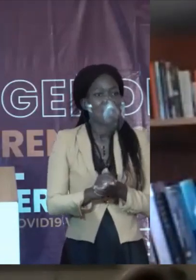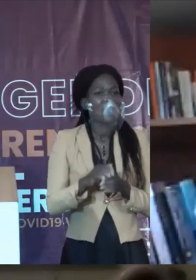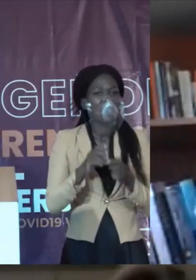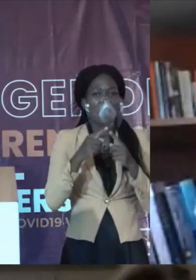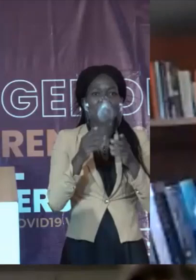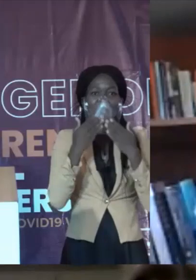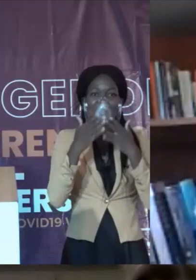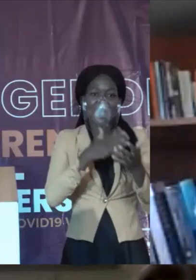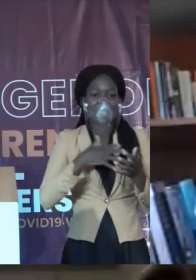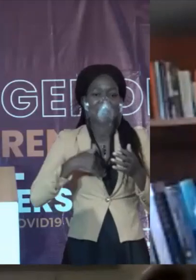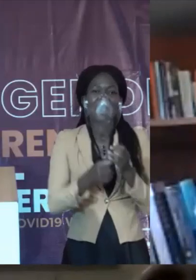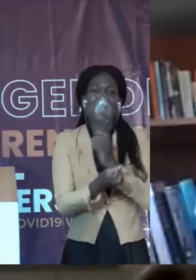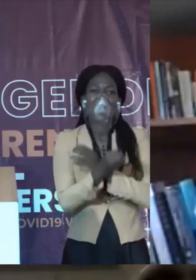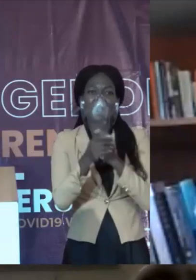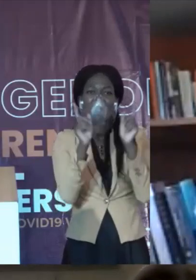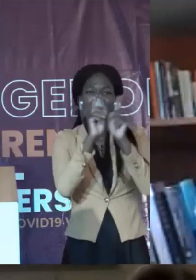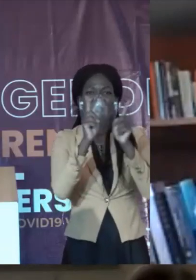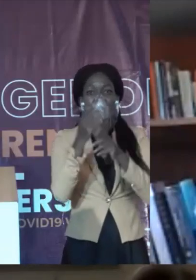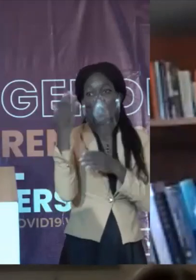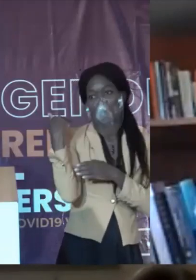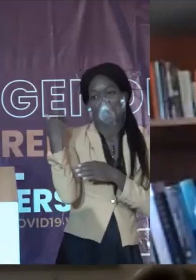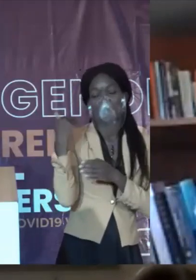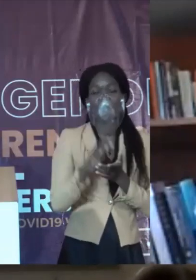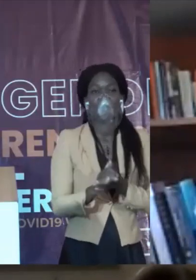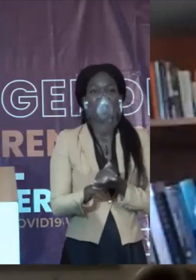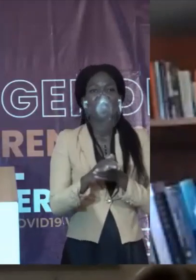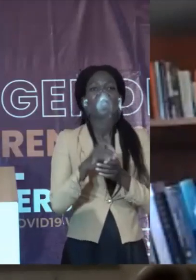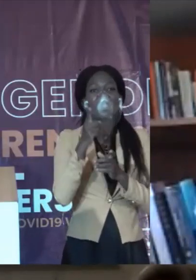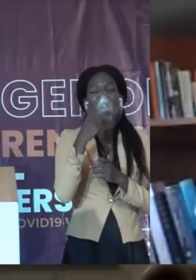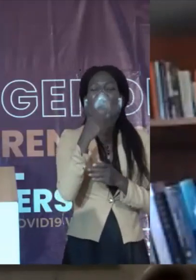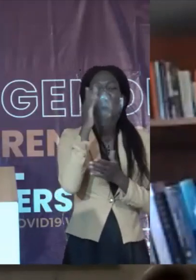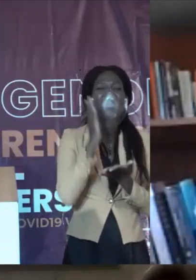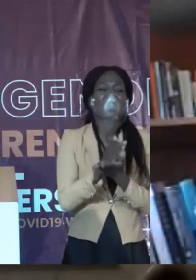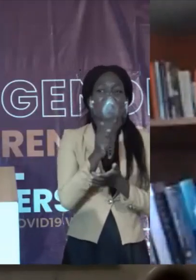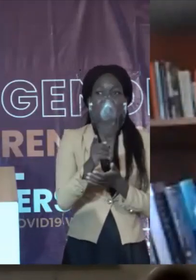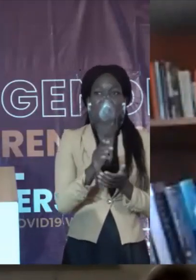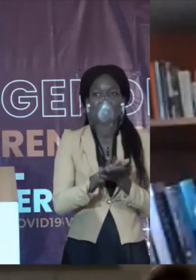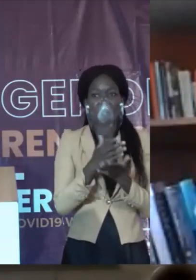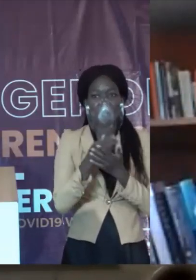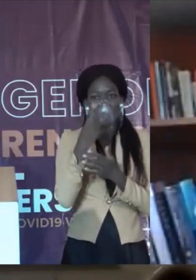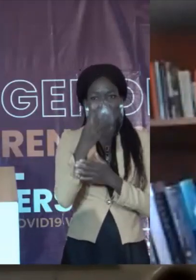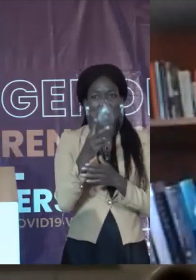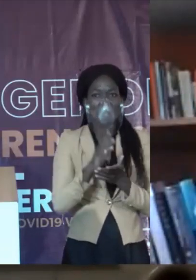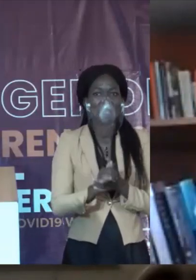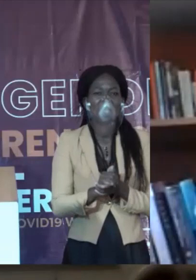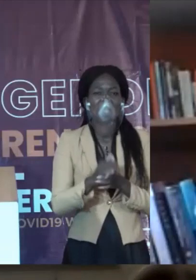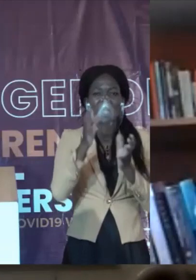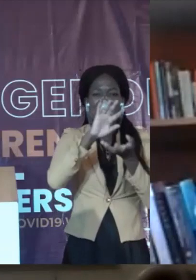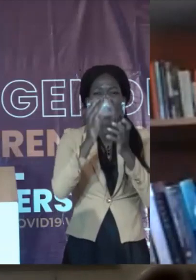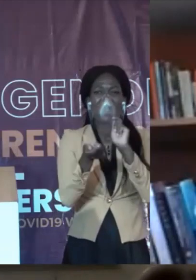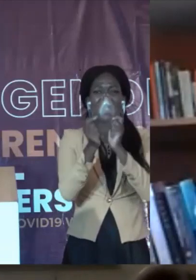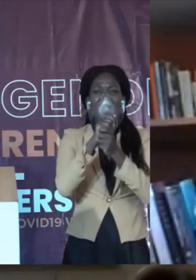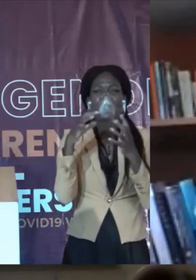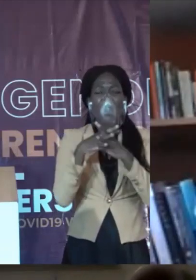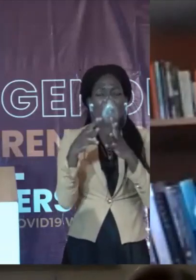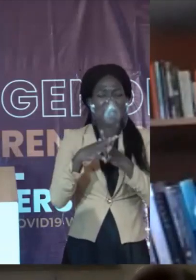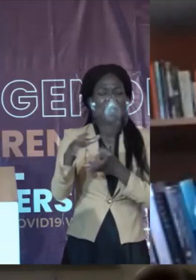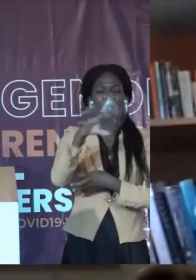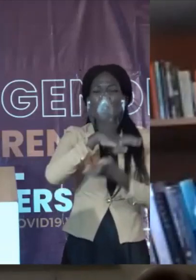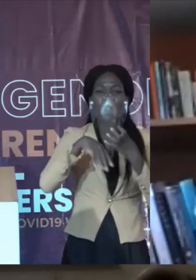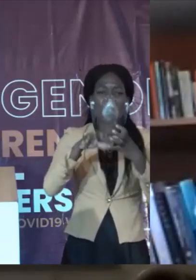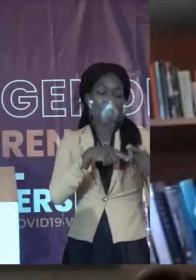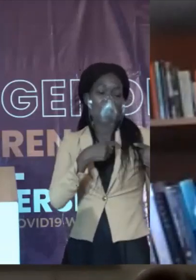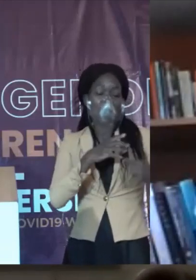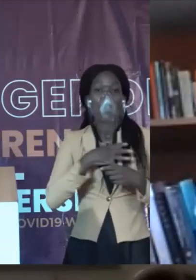because it is their truth that really matters. And I think what we can see is that climate change impacts significantly on women, and it also exacerbates